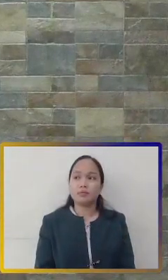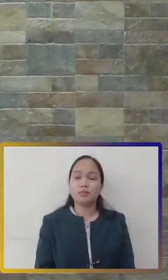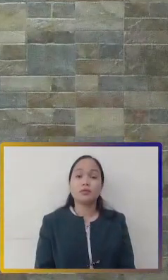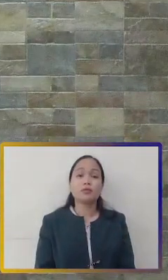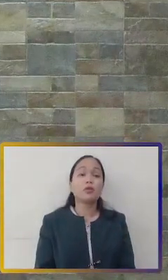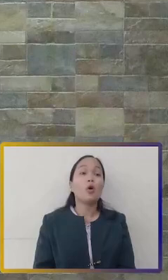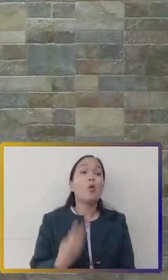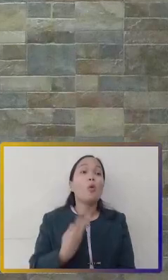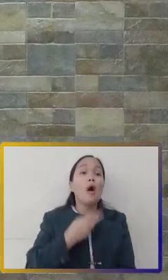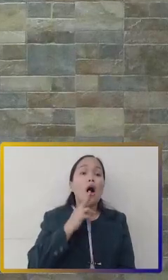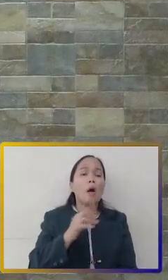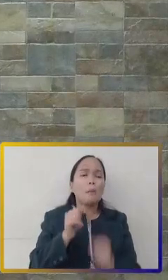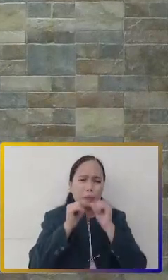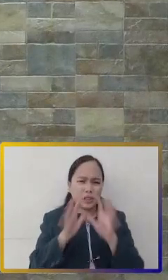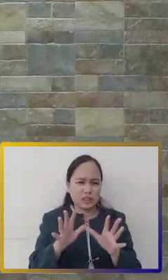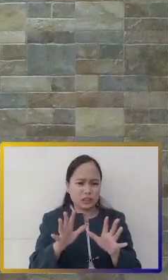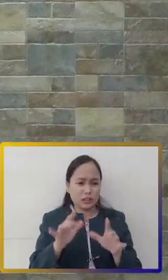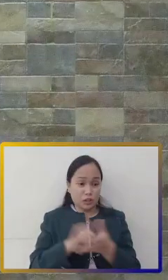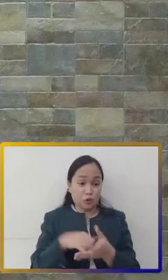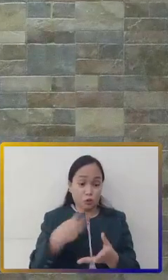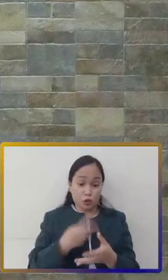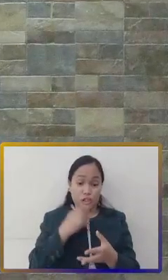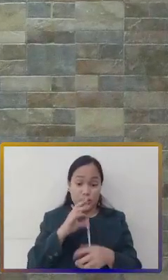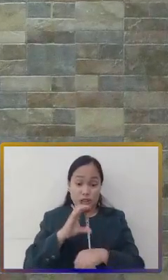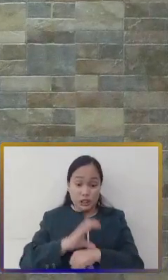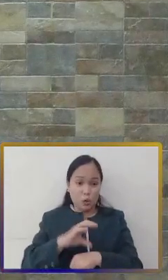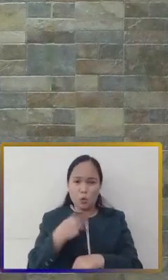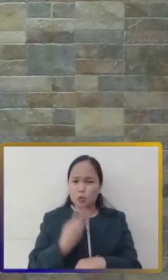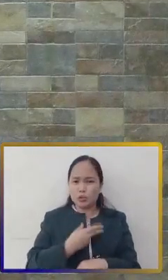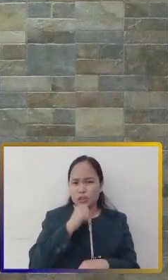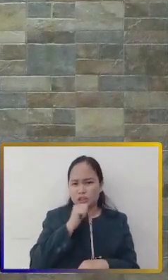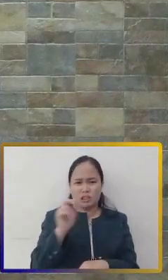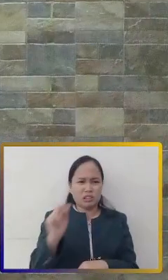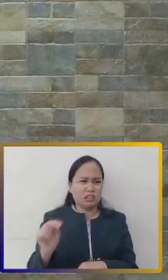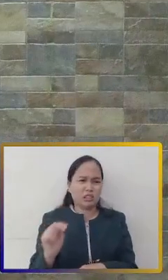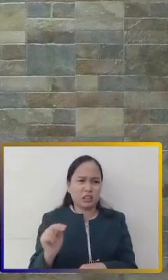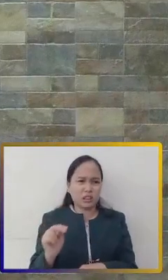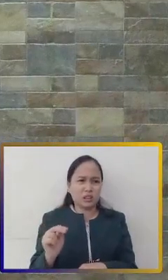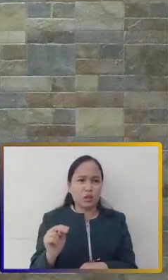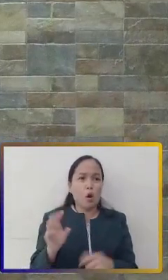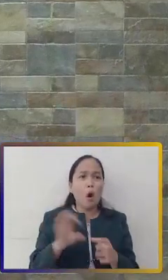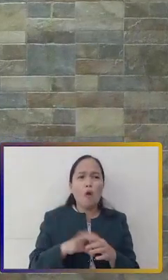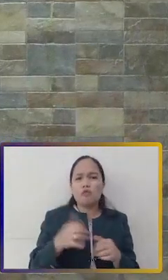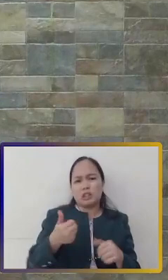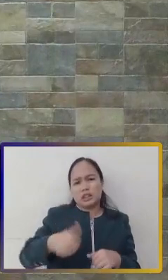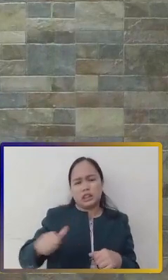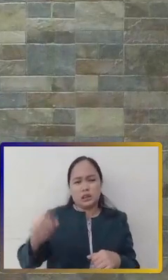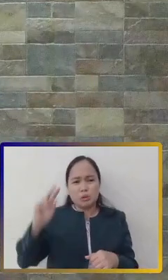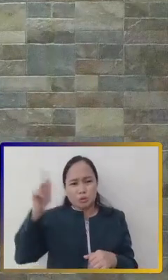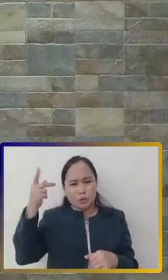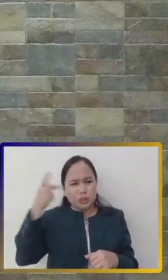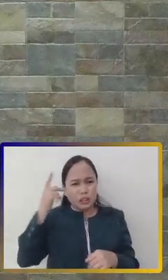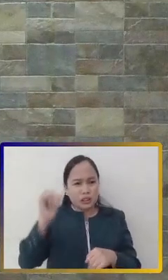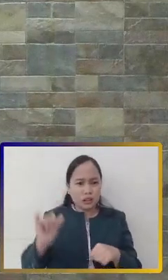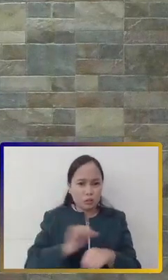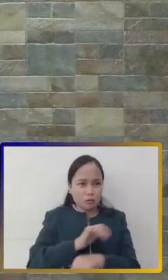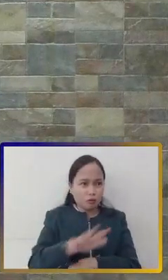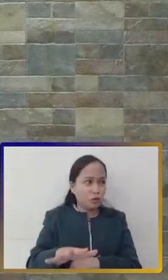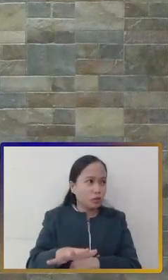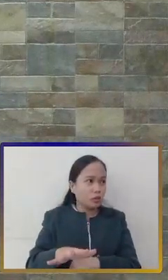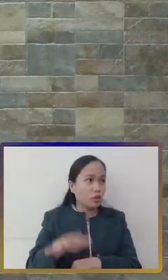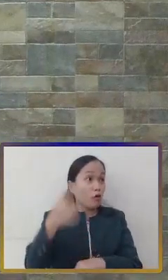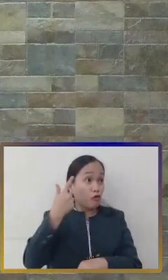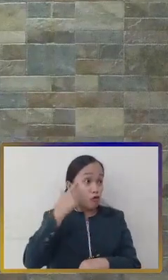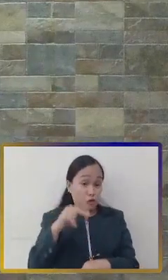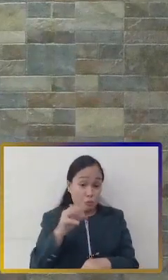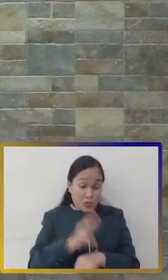blessed, brethren, and as a church, we do not need, we are not in need of a political influence para lang yung